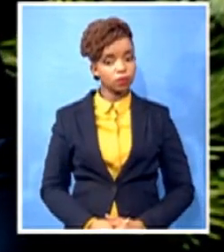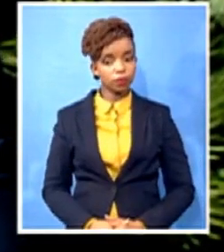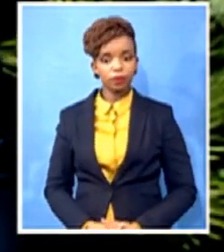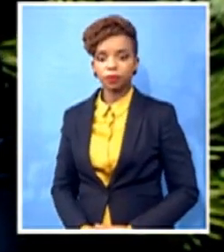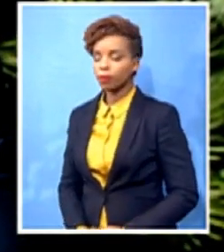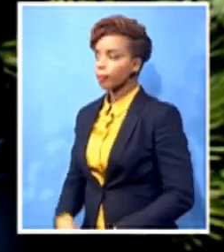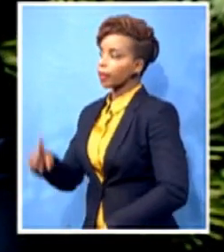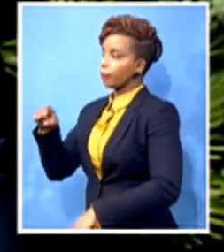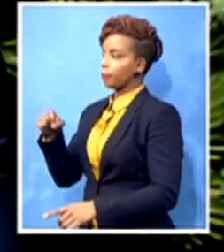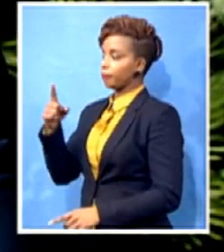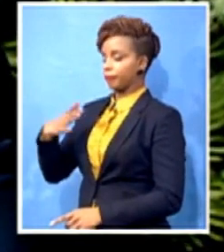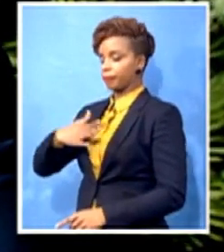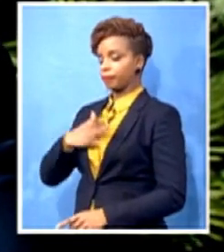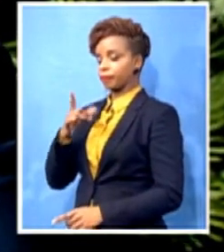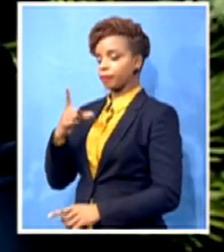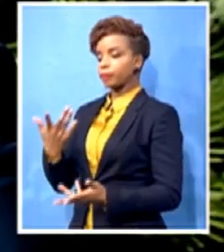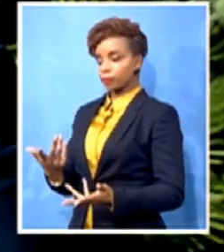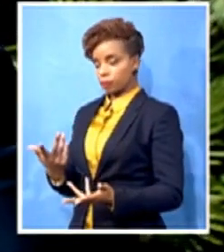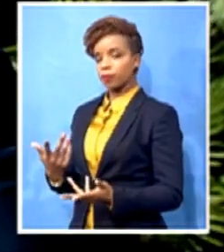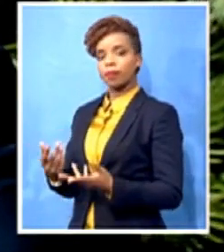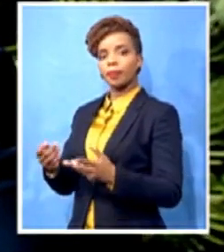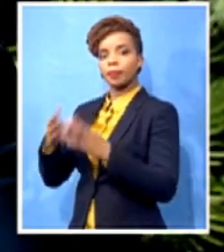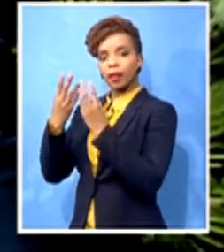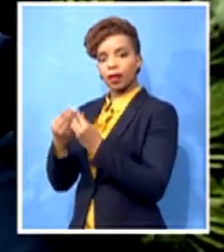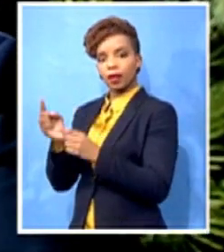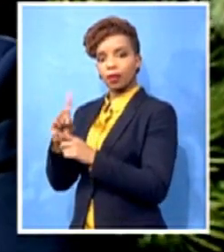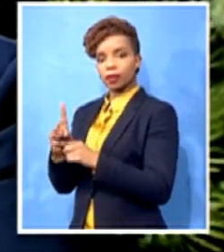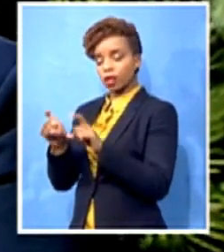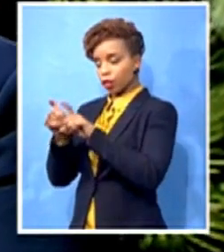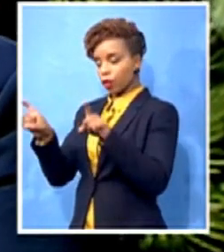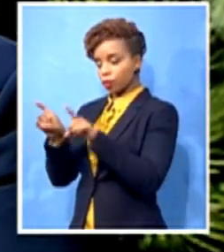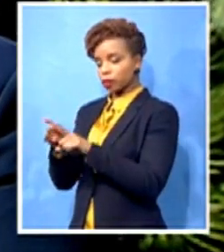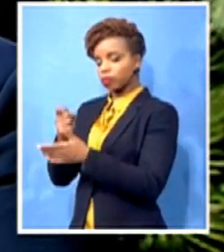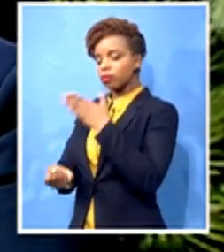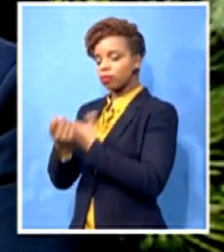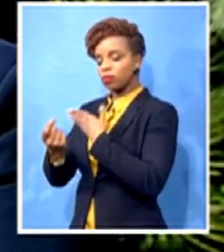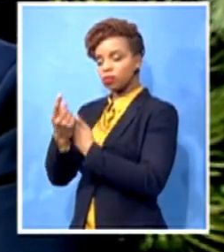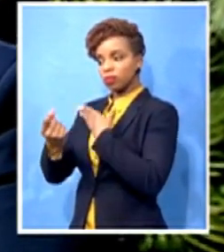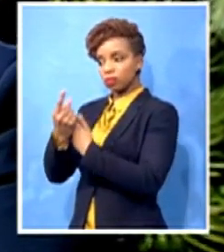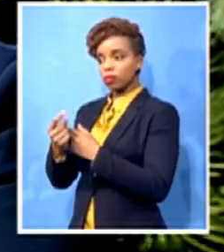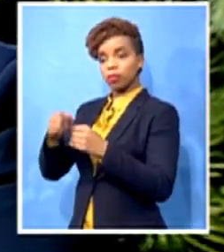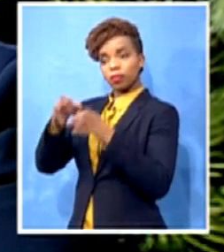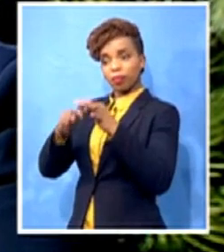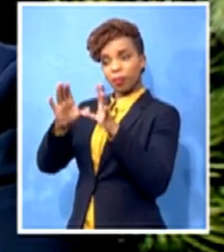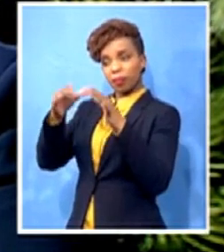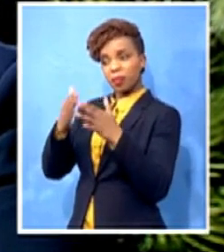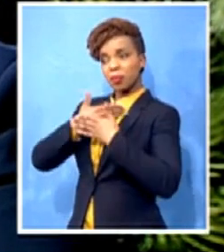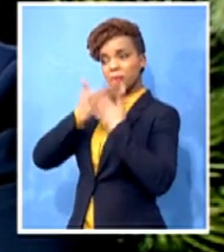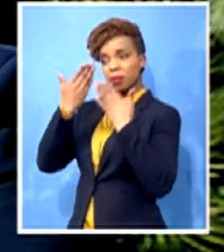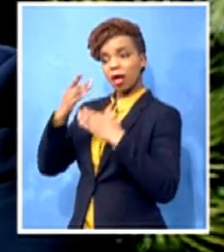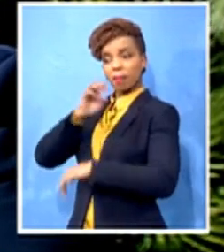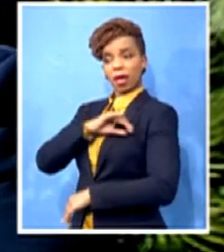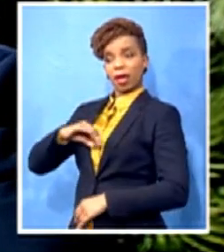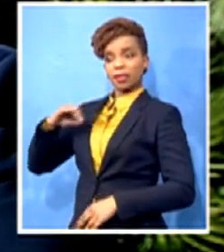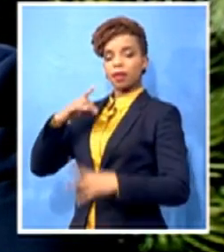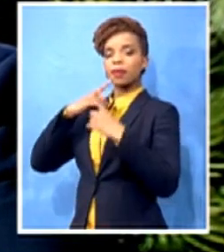saying although the coalition parties have got a right to complain that there's no mayor, but they've been given since last year December to elect a mayor and they failed to do so. So